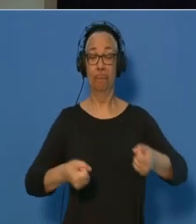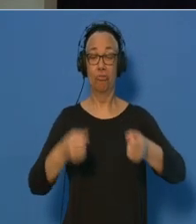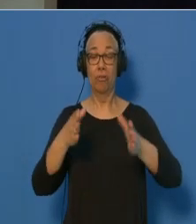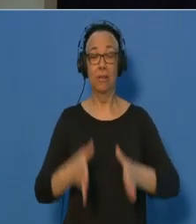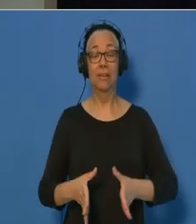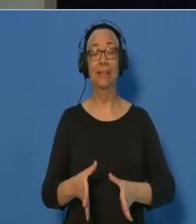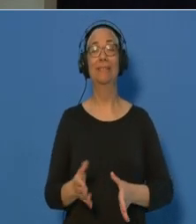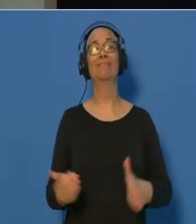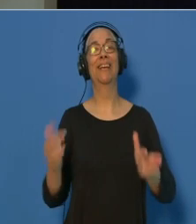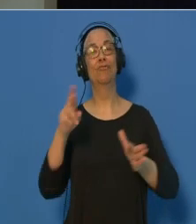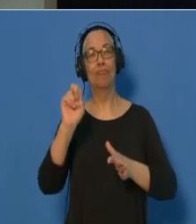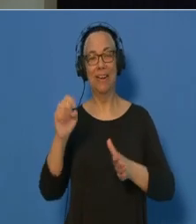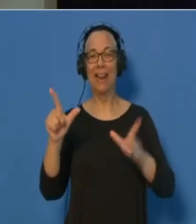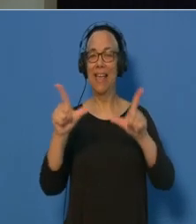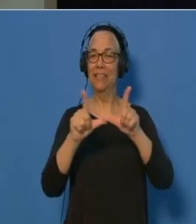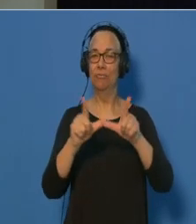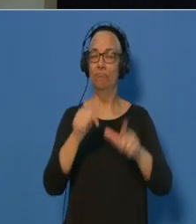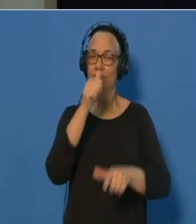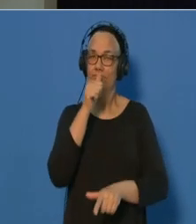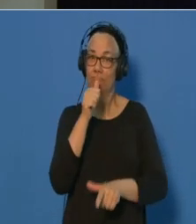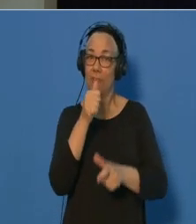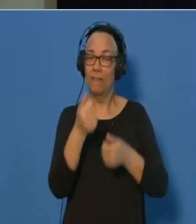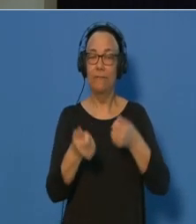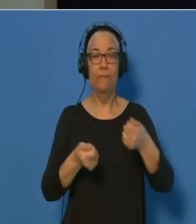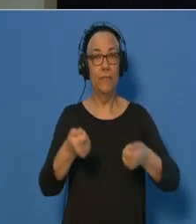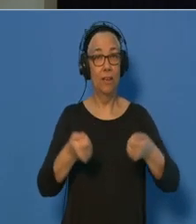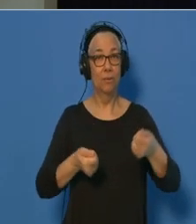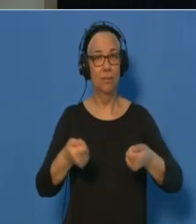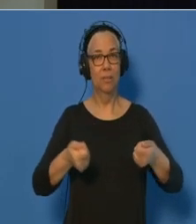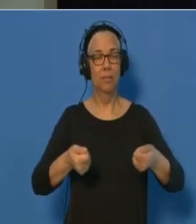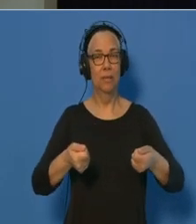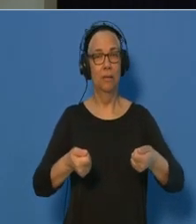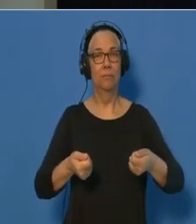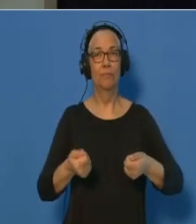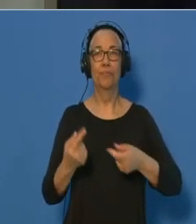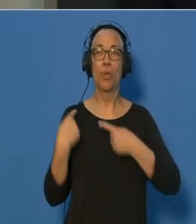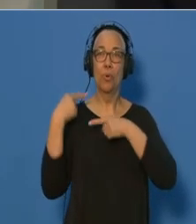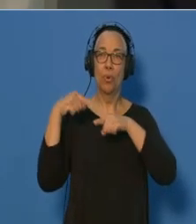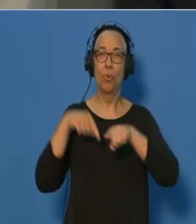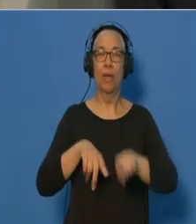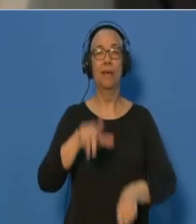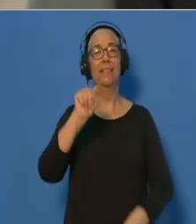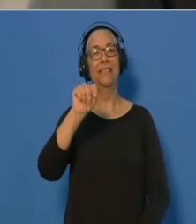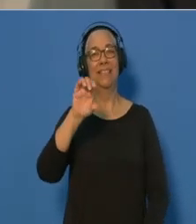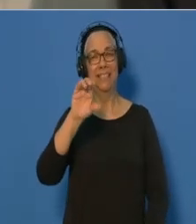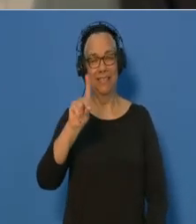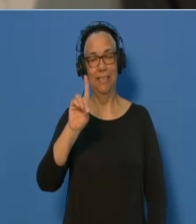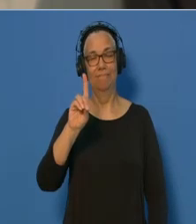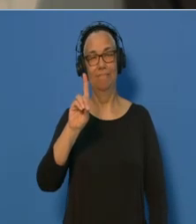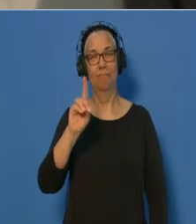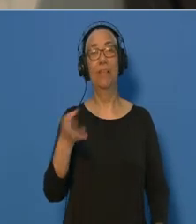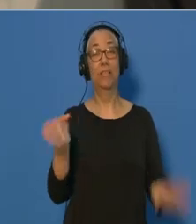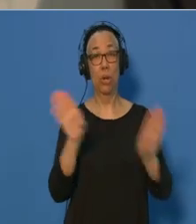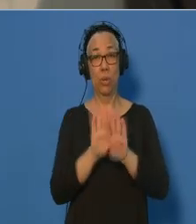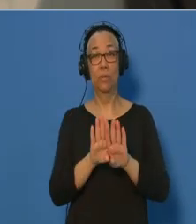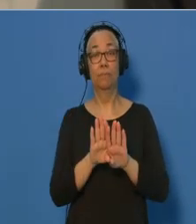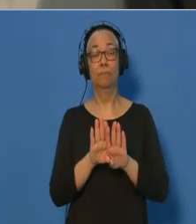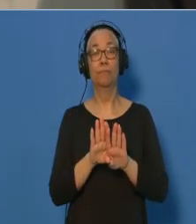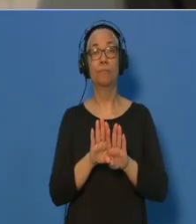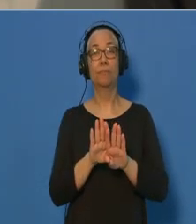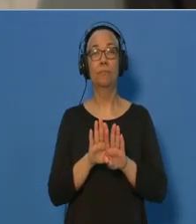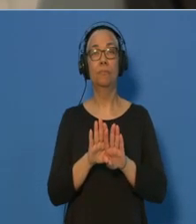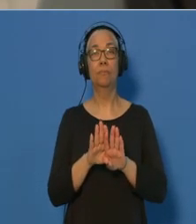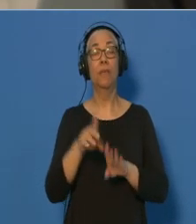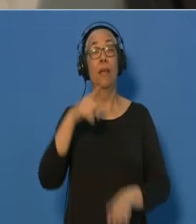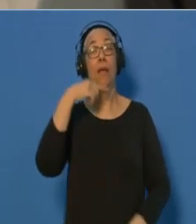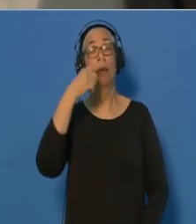relicense their private vehicles, whilst the Transport Control Department, also known as TCD, is closed. The